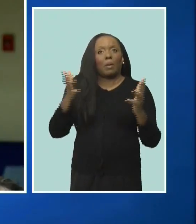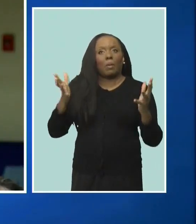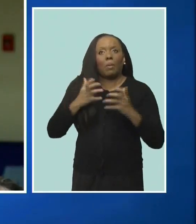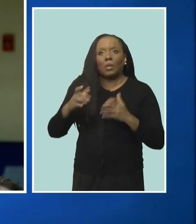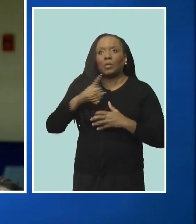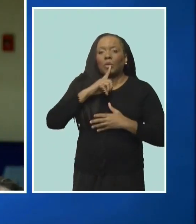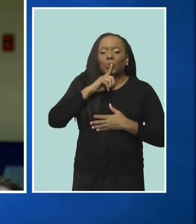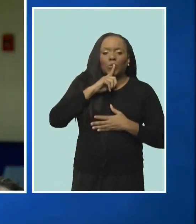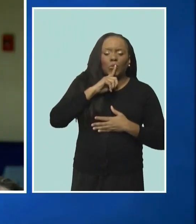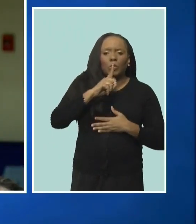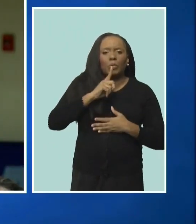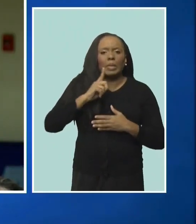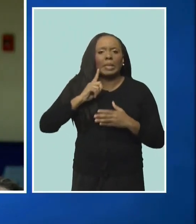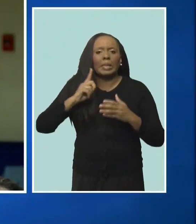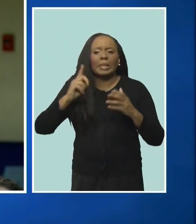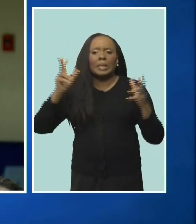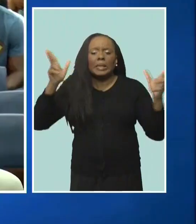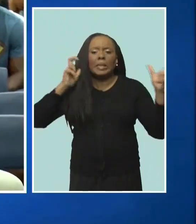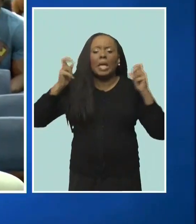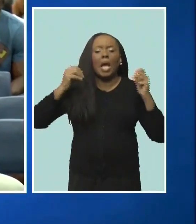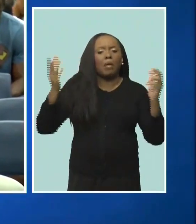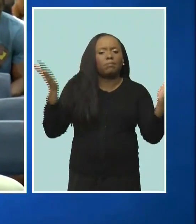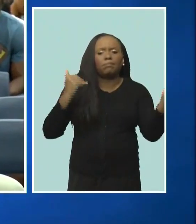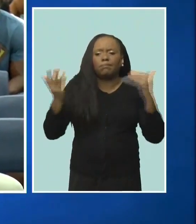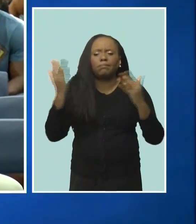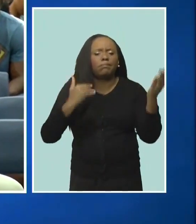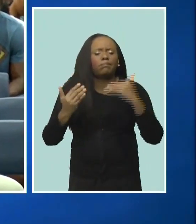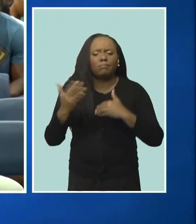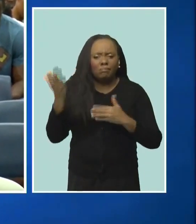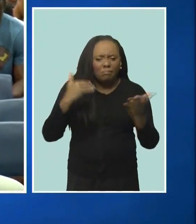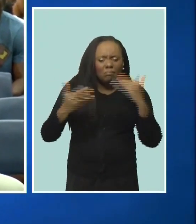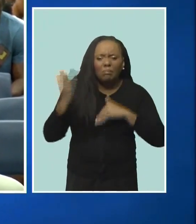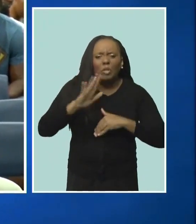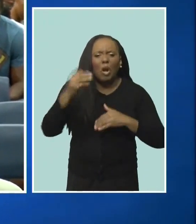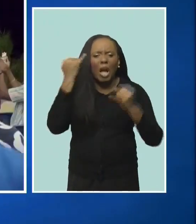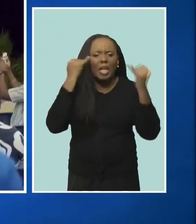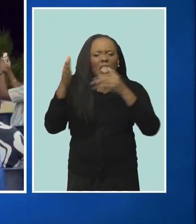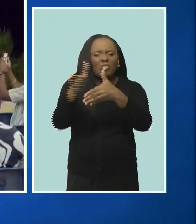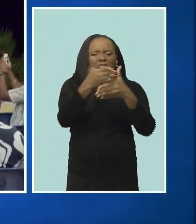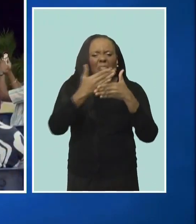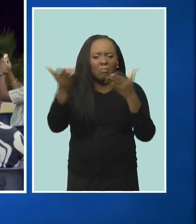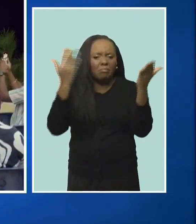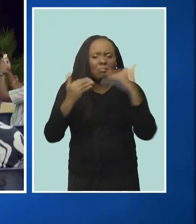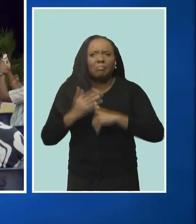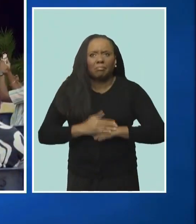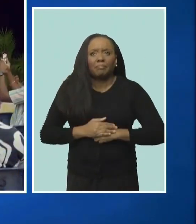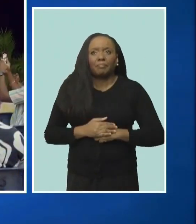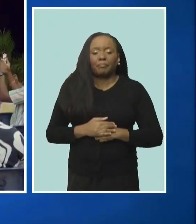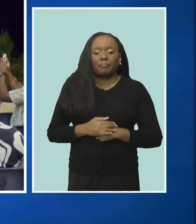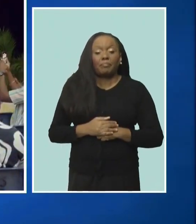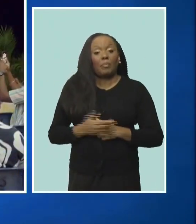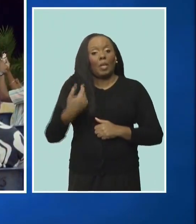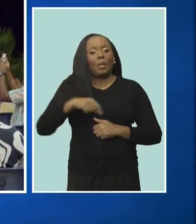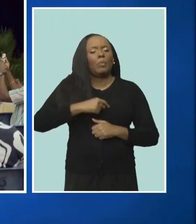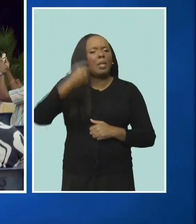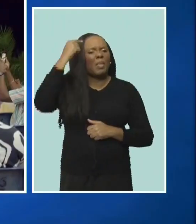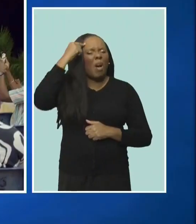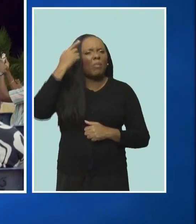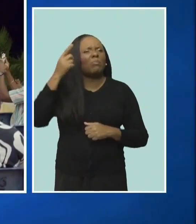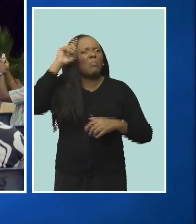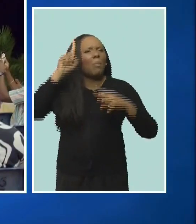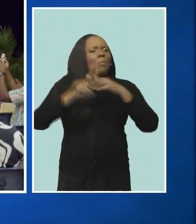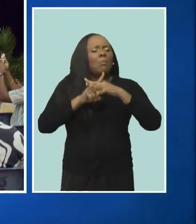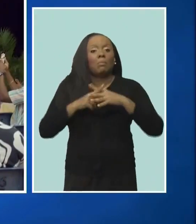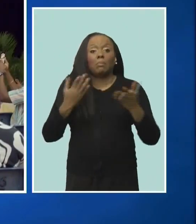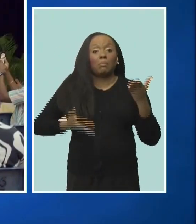the spectrum of who gets a say and how the country is built out. We felt that for the regathering year that we